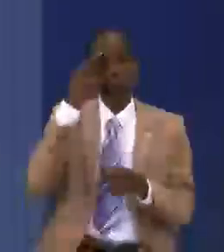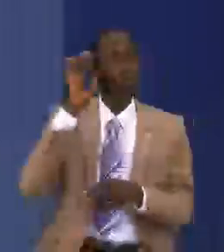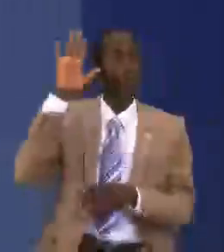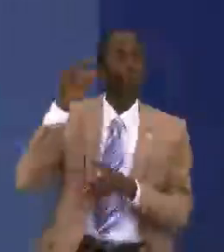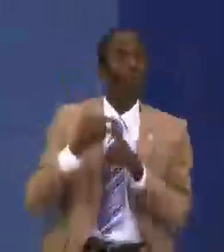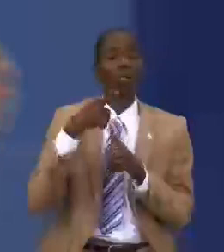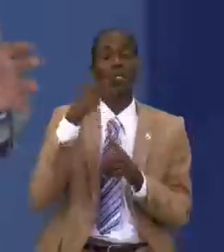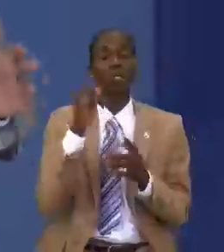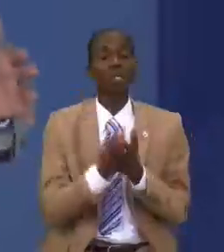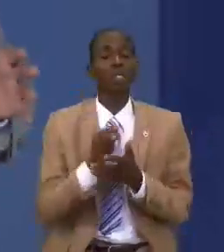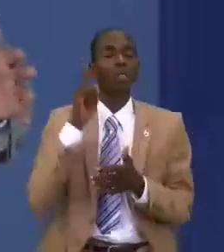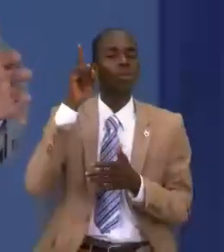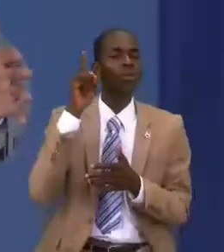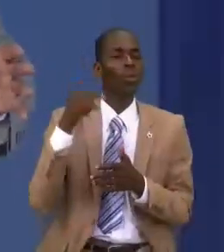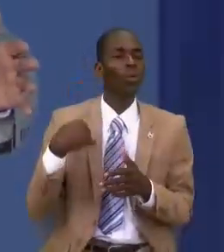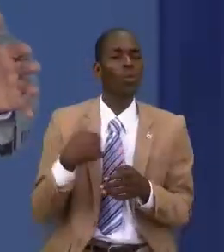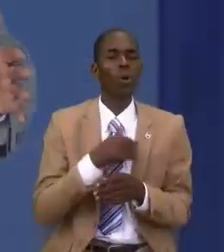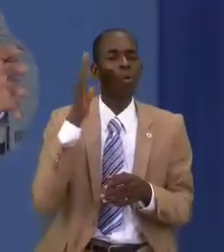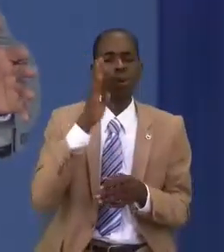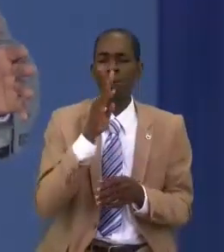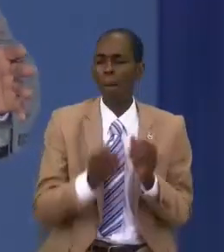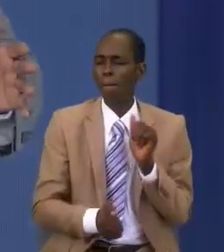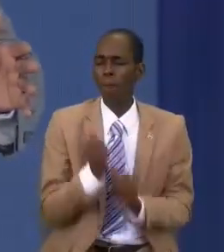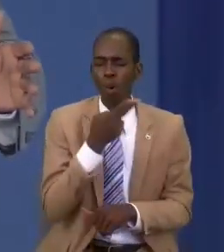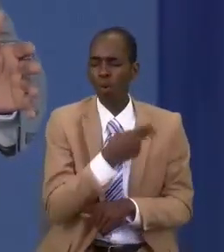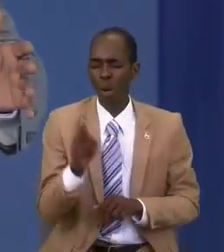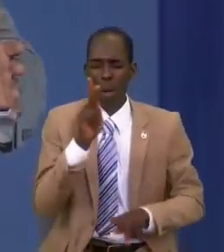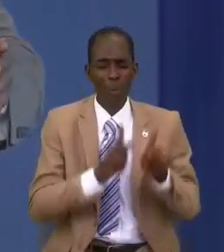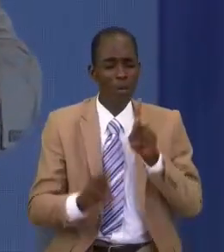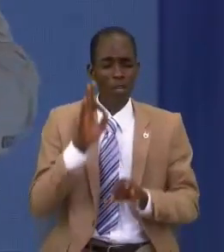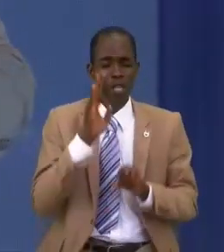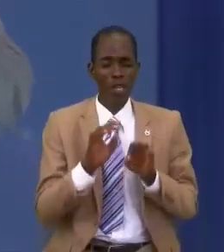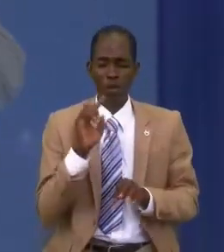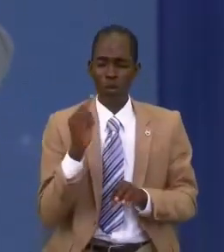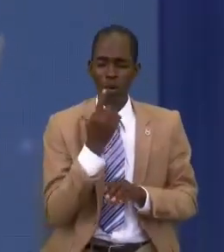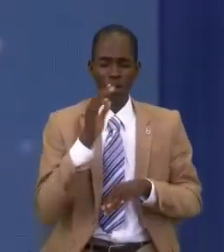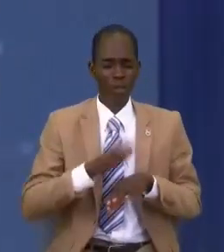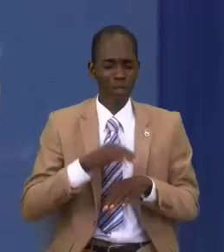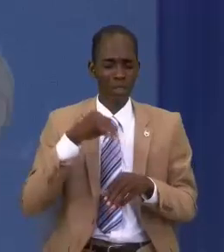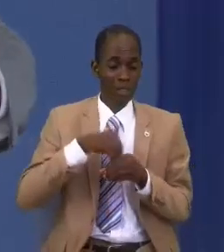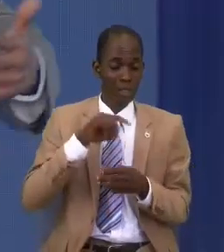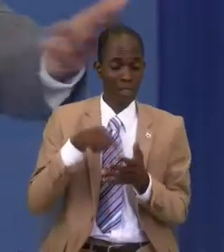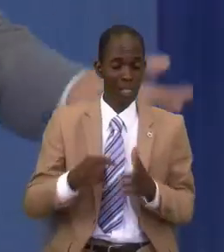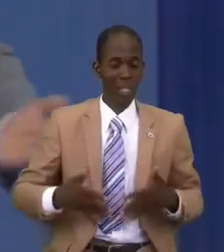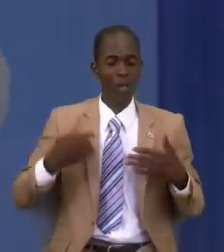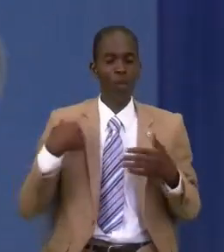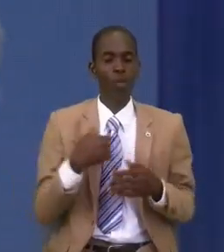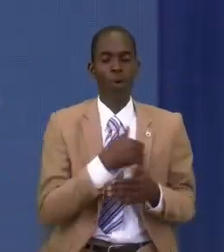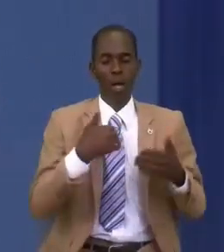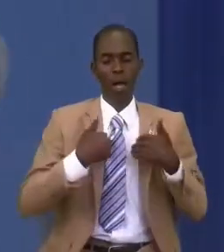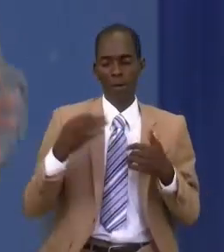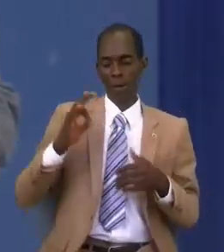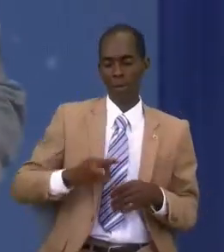if only in this life we have the benefits from Christ, as healing, as deliverance, as prosperity,